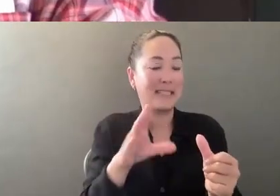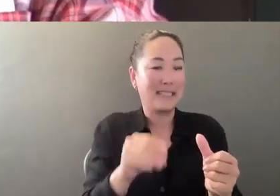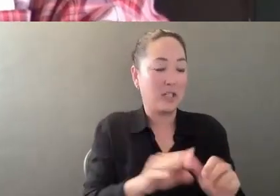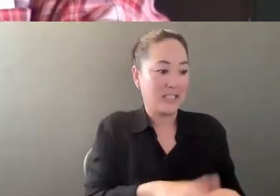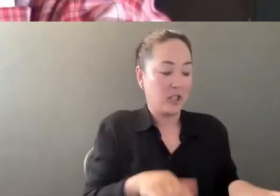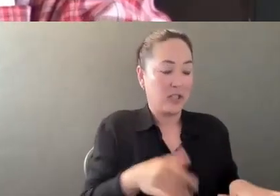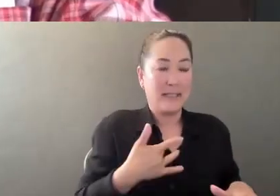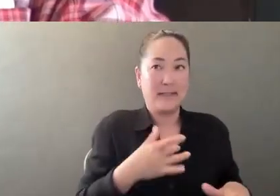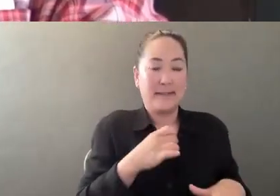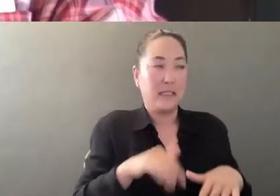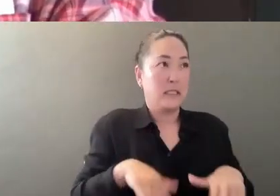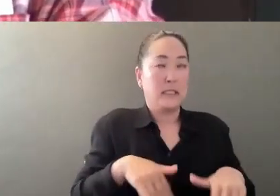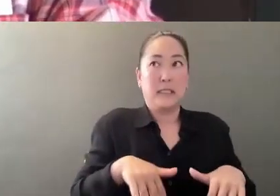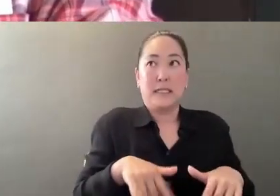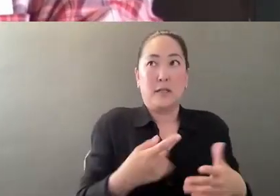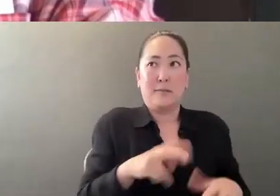anxiety provoking, hopefully.